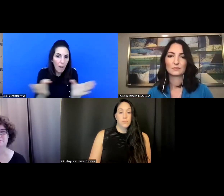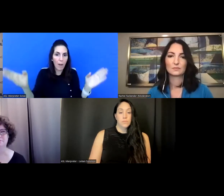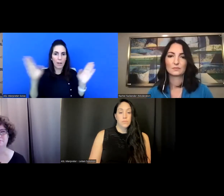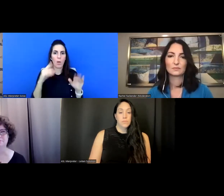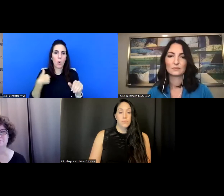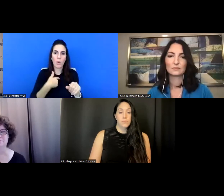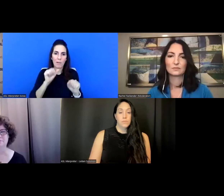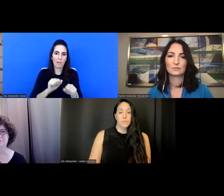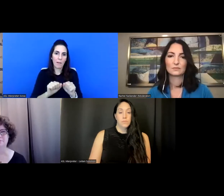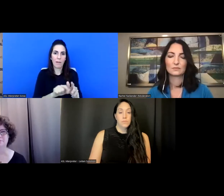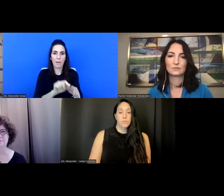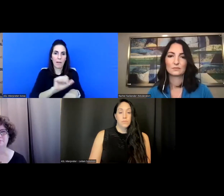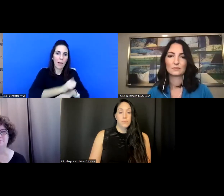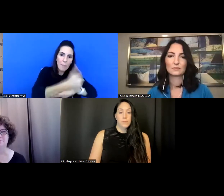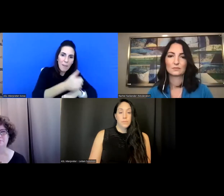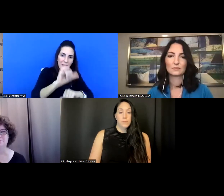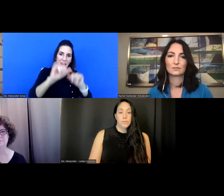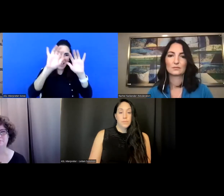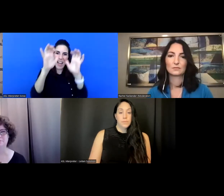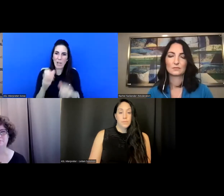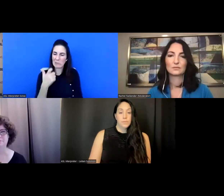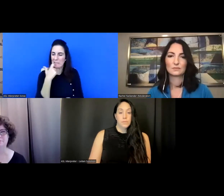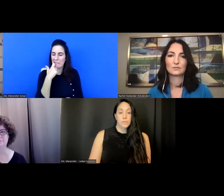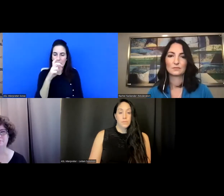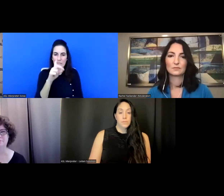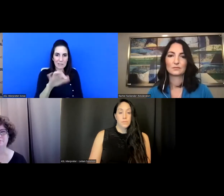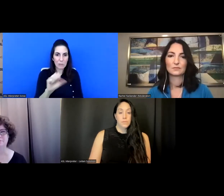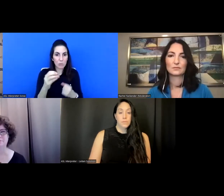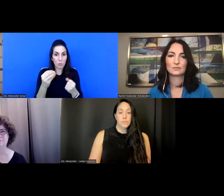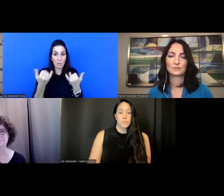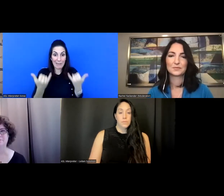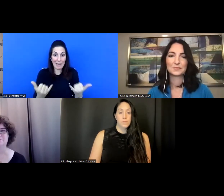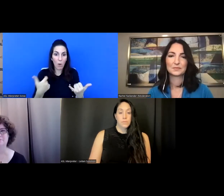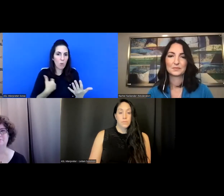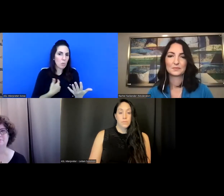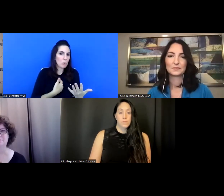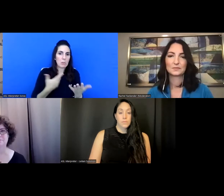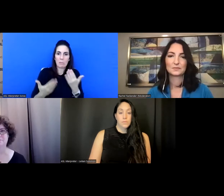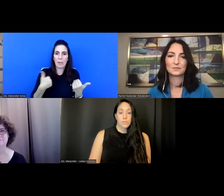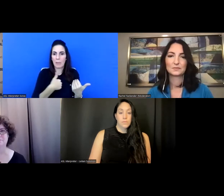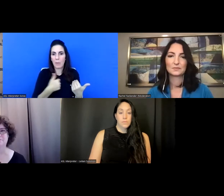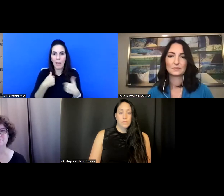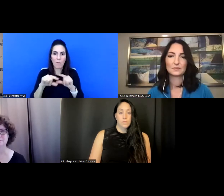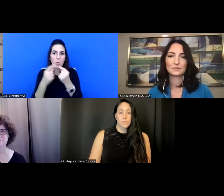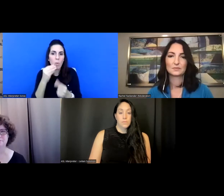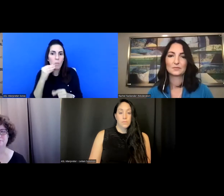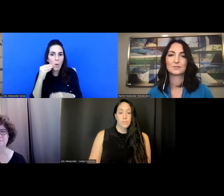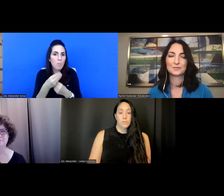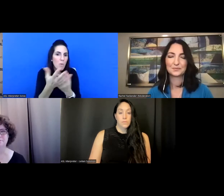to implement that hierarchy last December. And so now, for example, we might have group home providers on today's